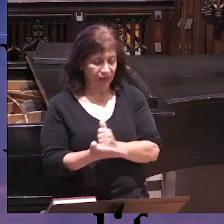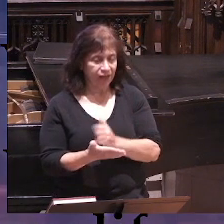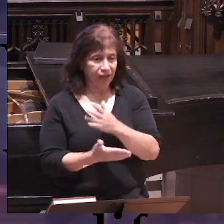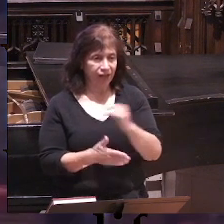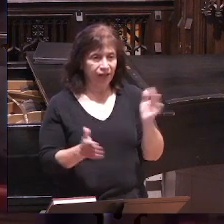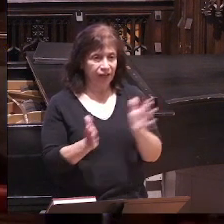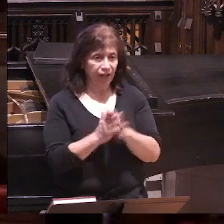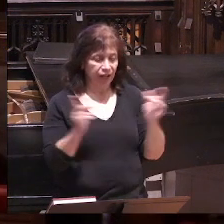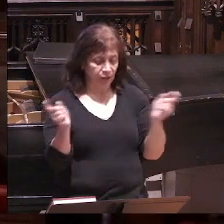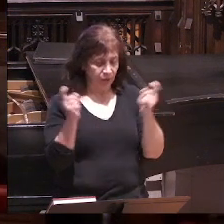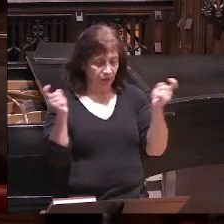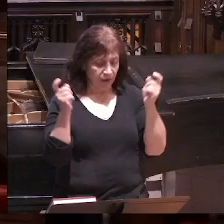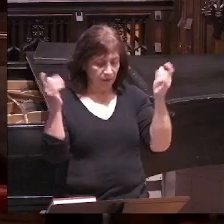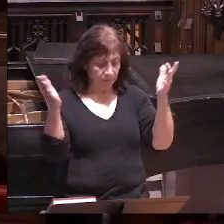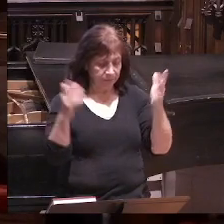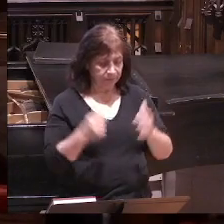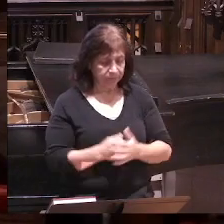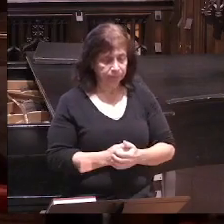and alleluia.